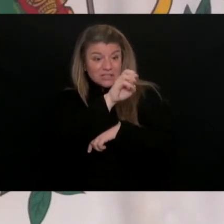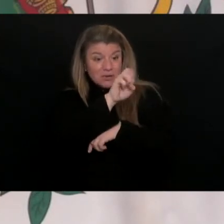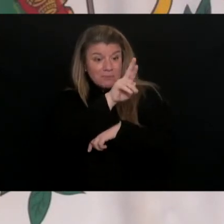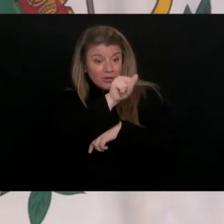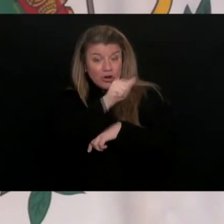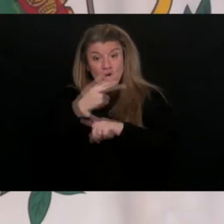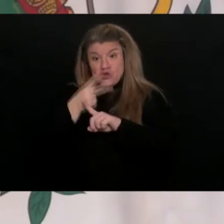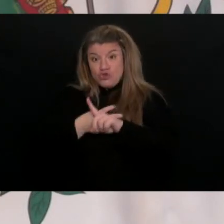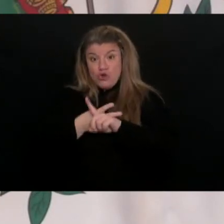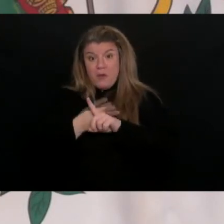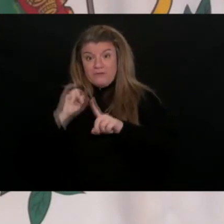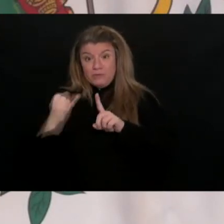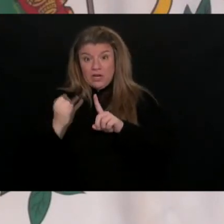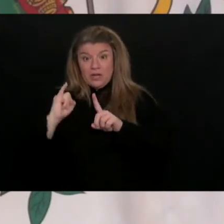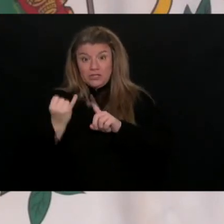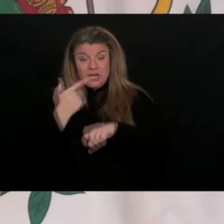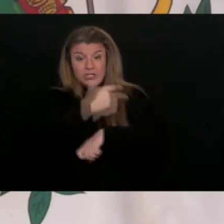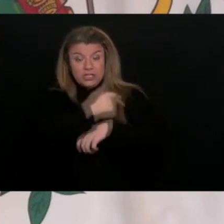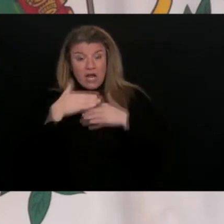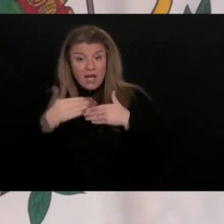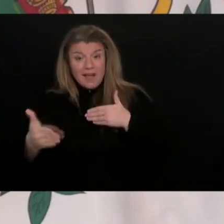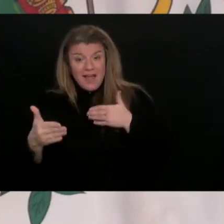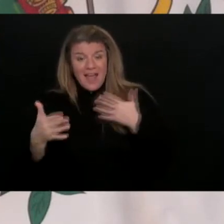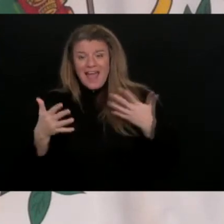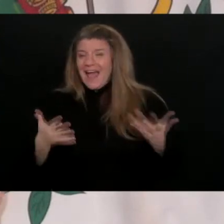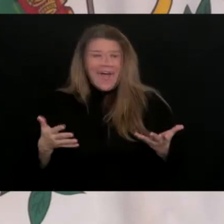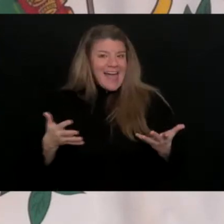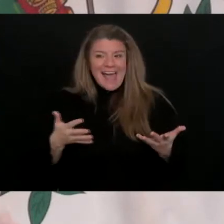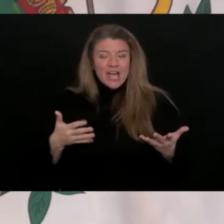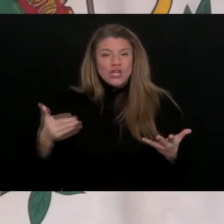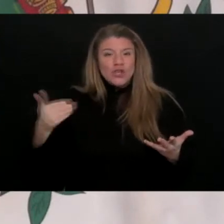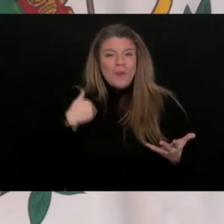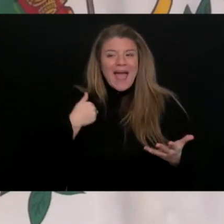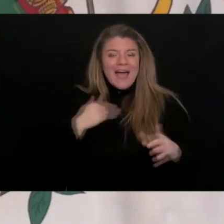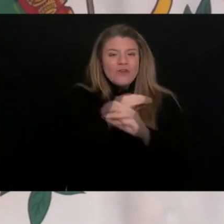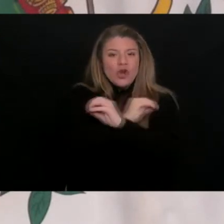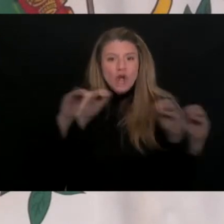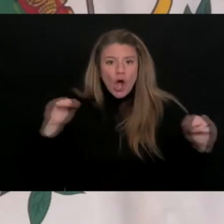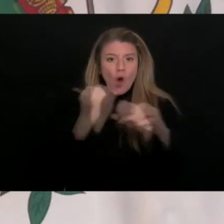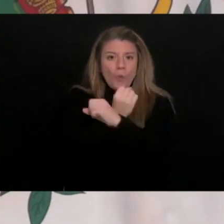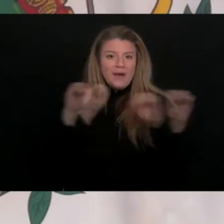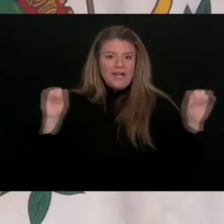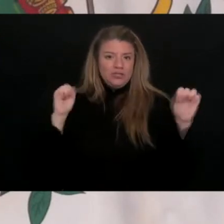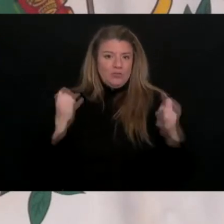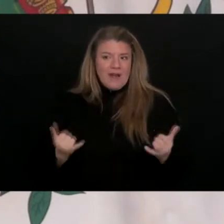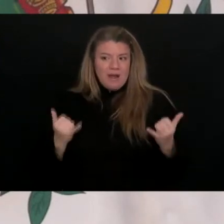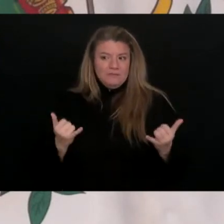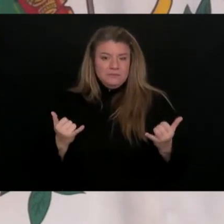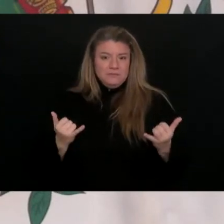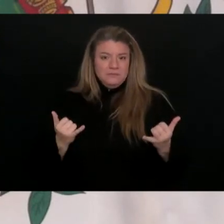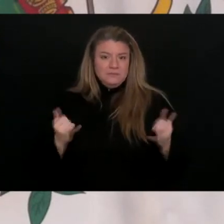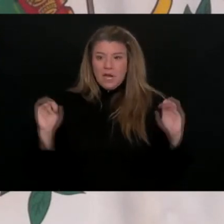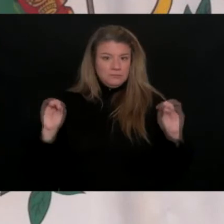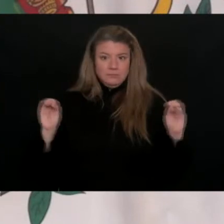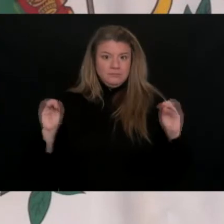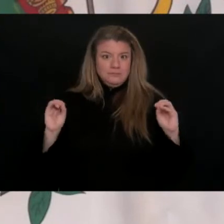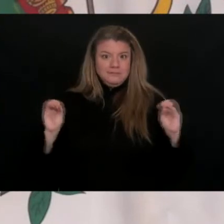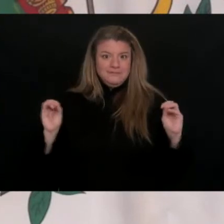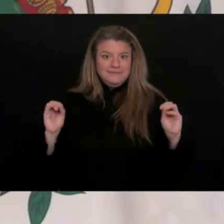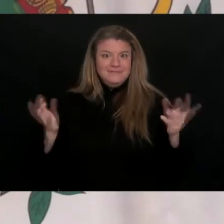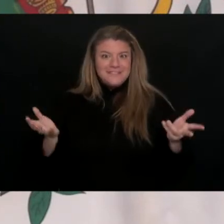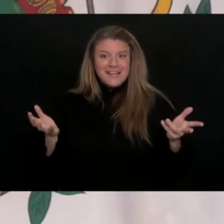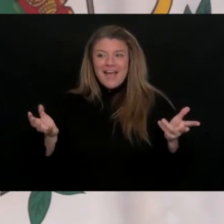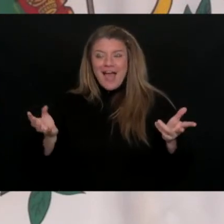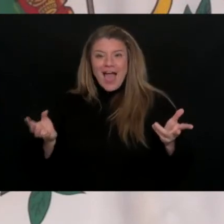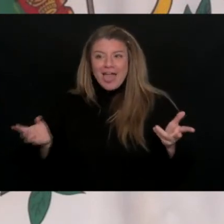from the J&J shot, you have virtually no protection right now. And everybody is telling